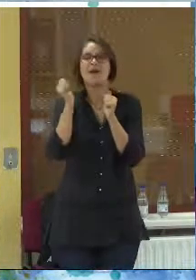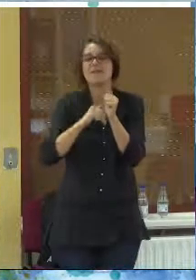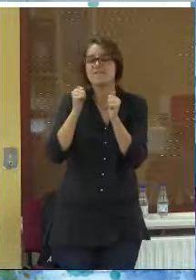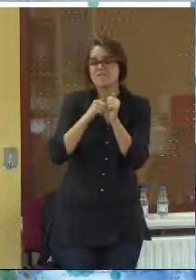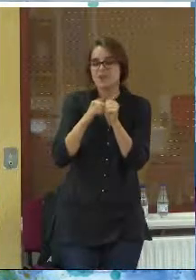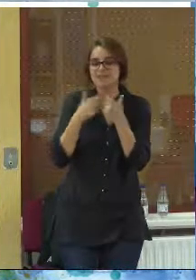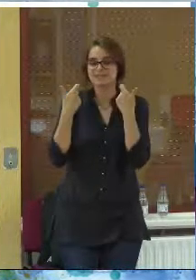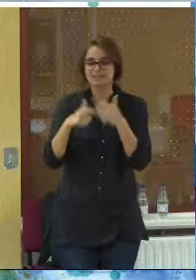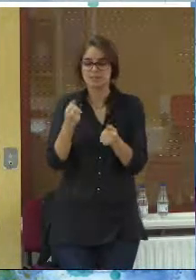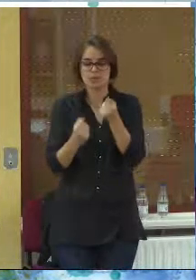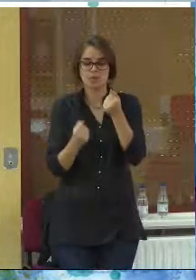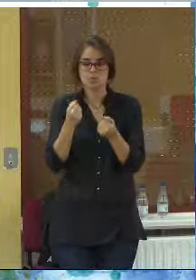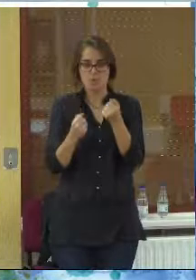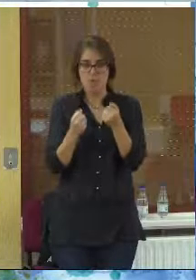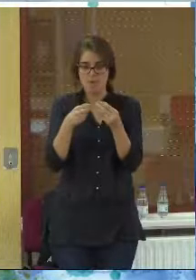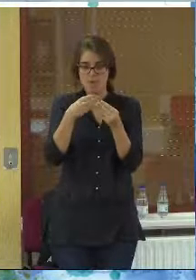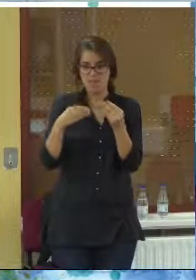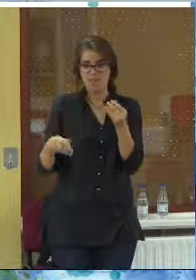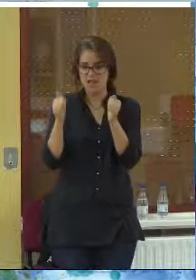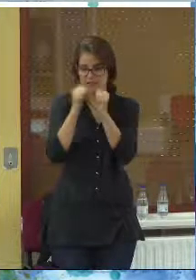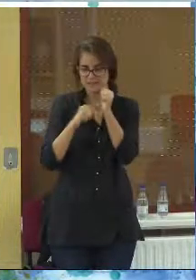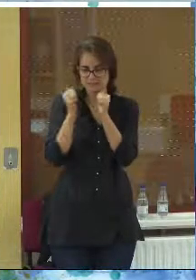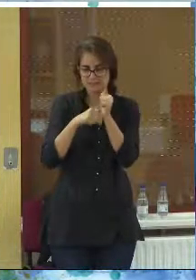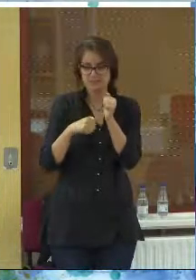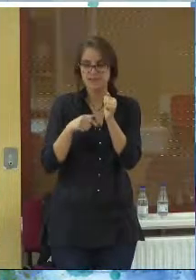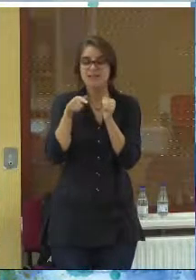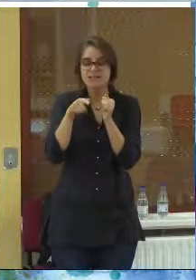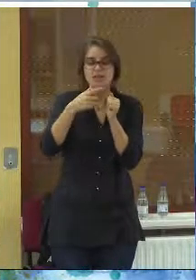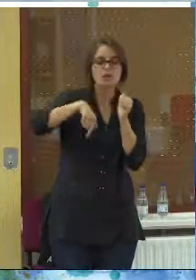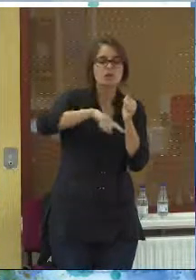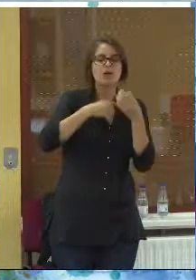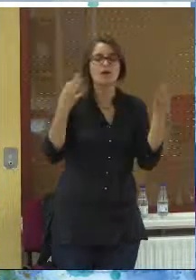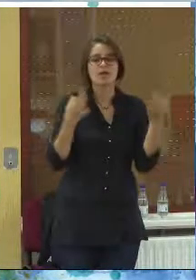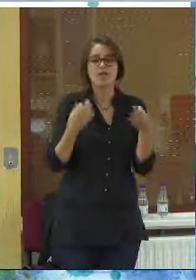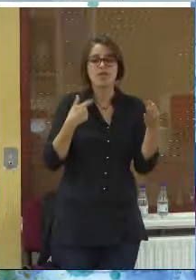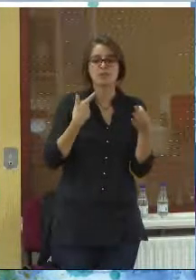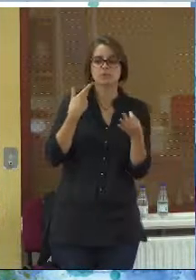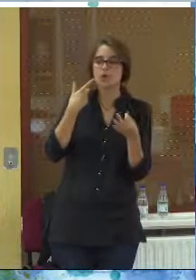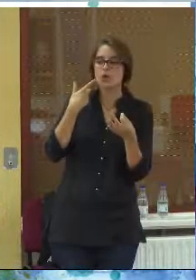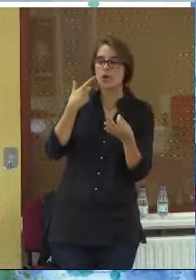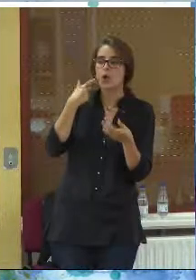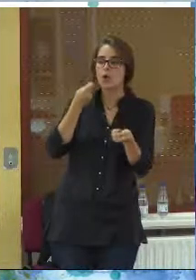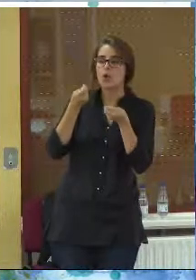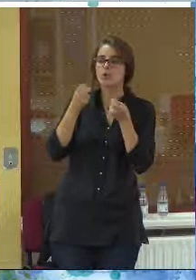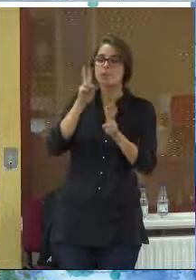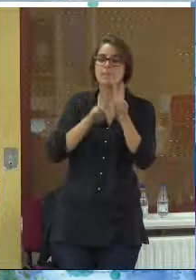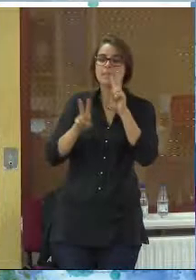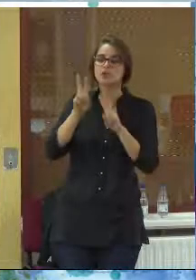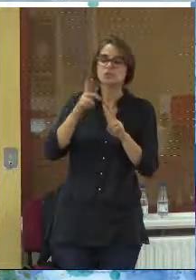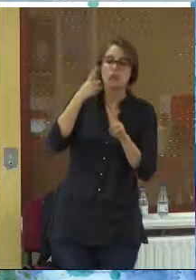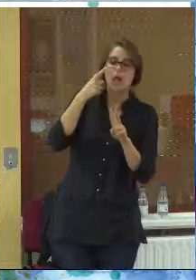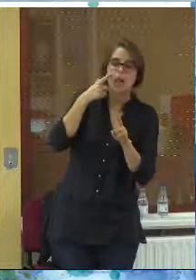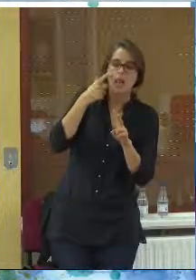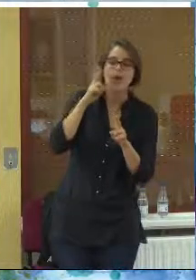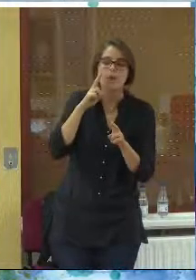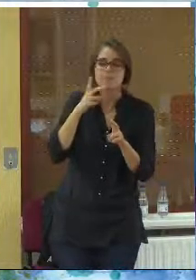where automobile parts are made, and we make the visual control of those parts. If there's